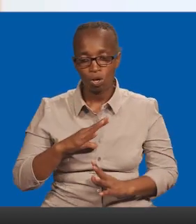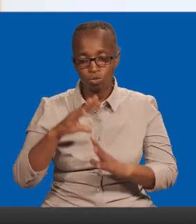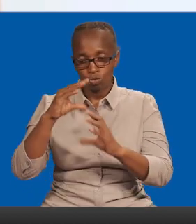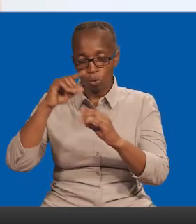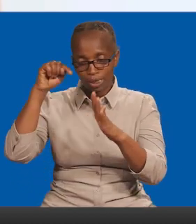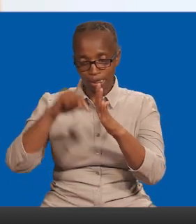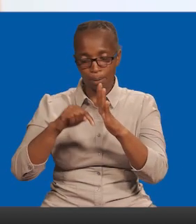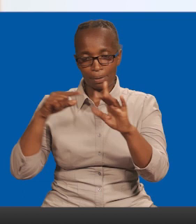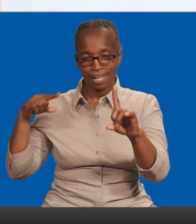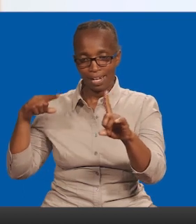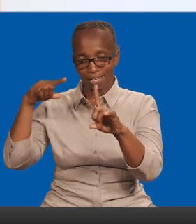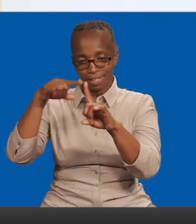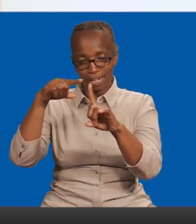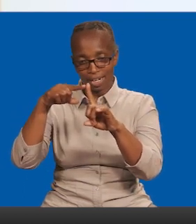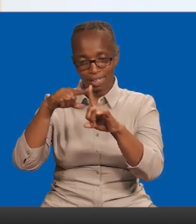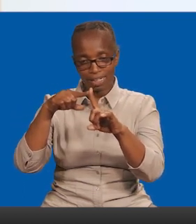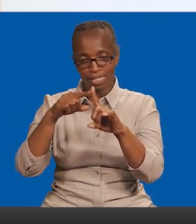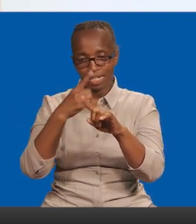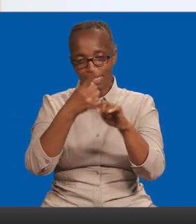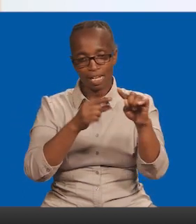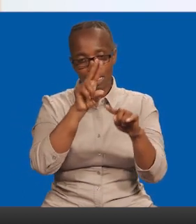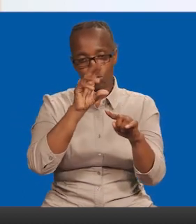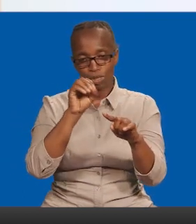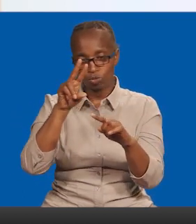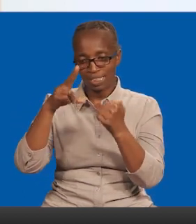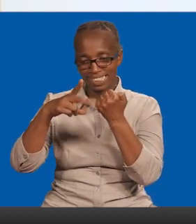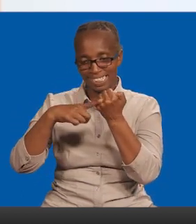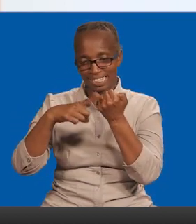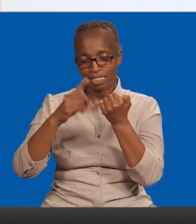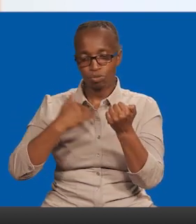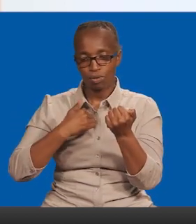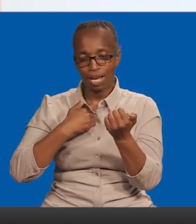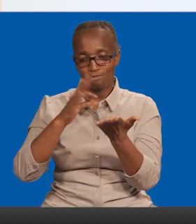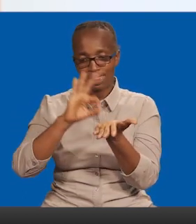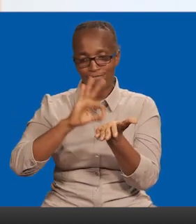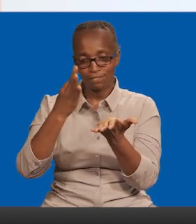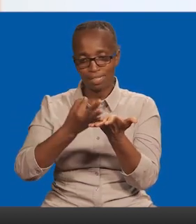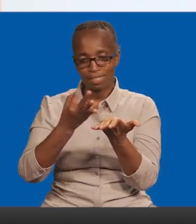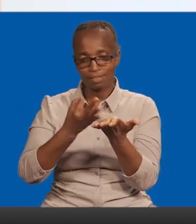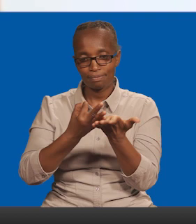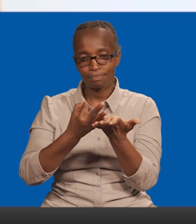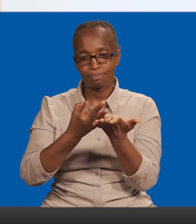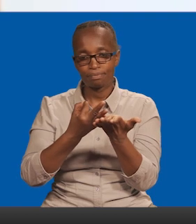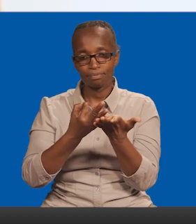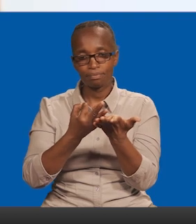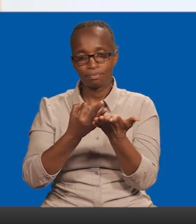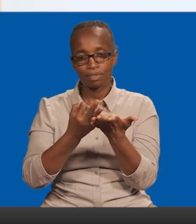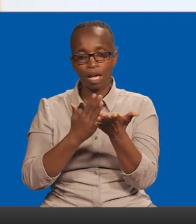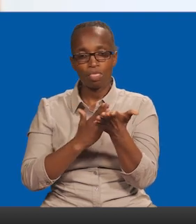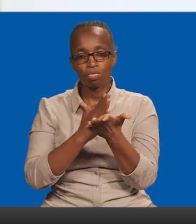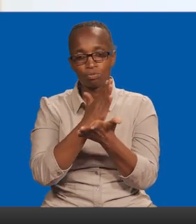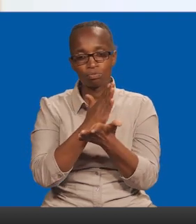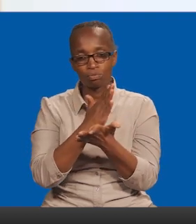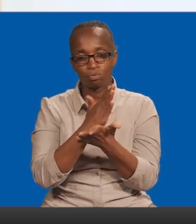to actualize, and our target is by 2026 to have the funds